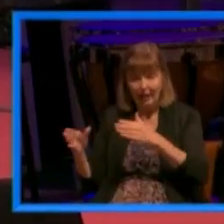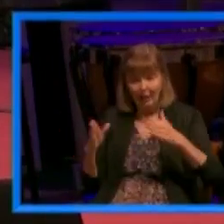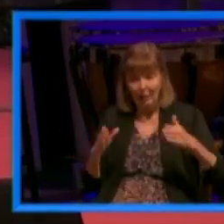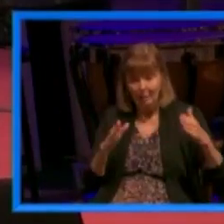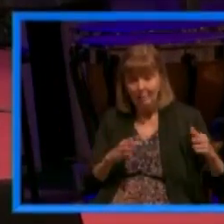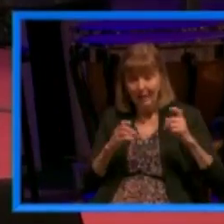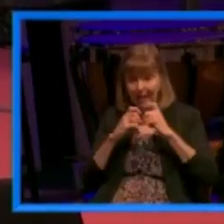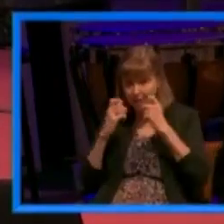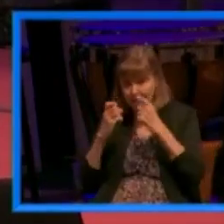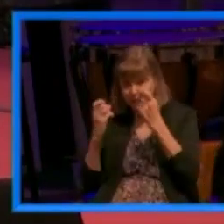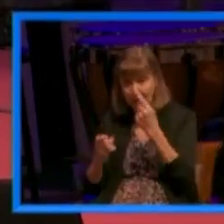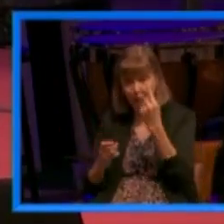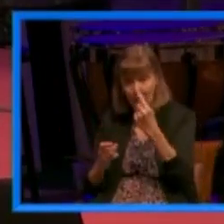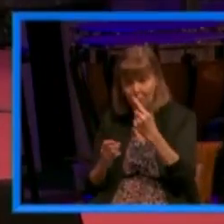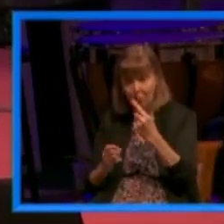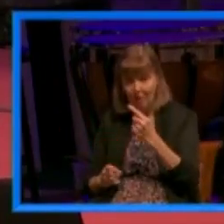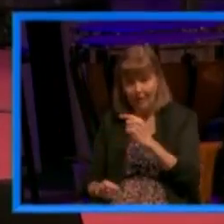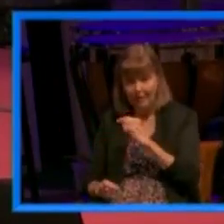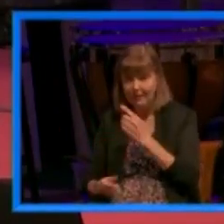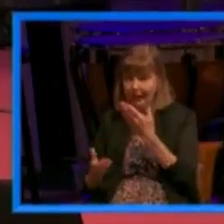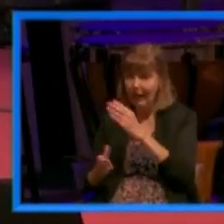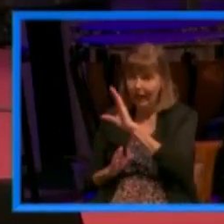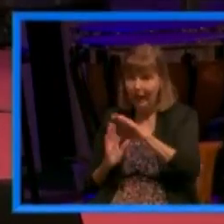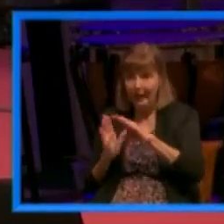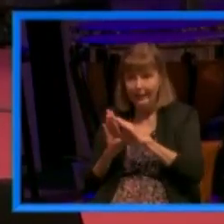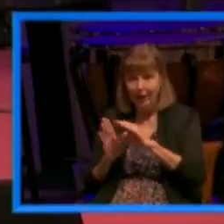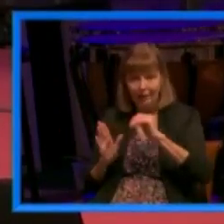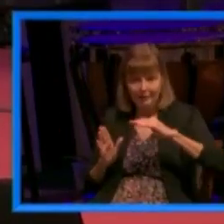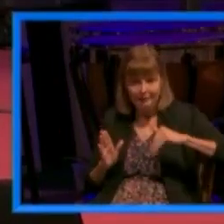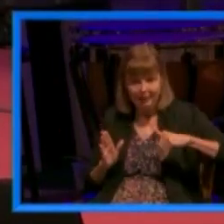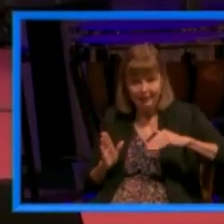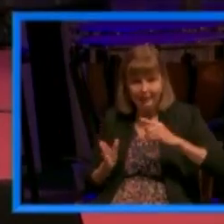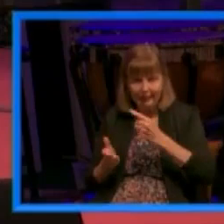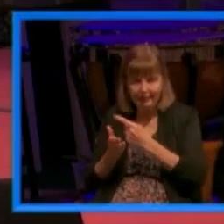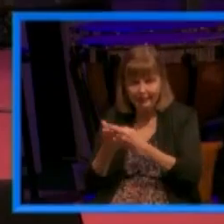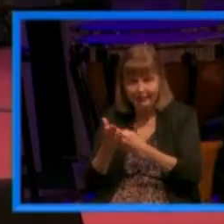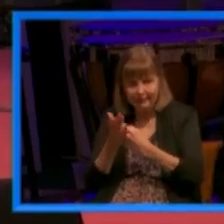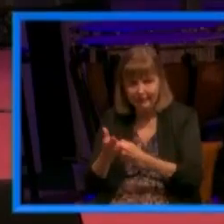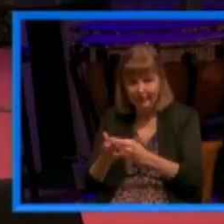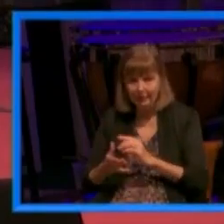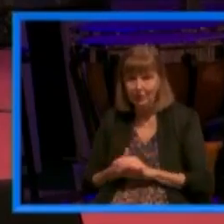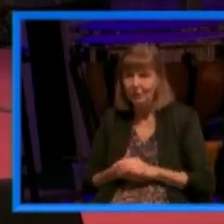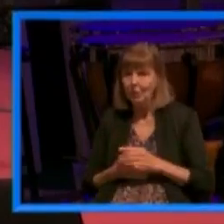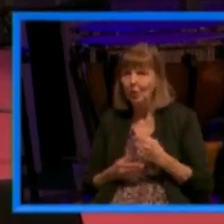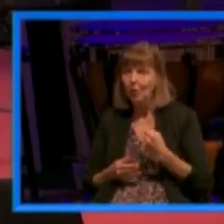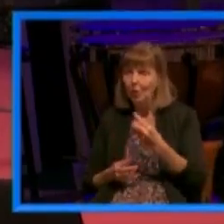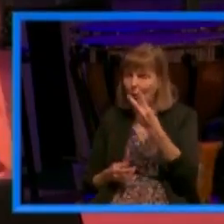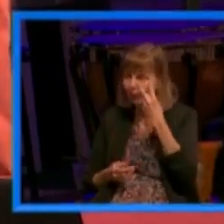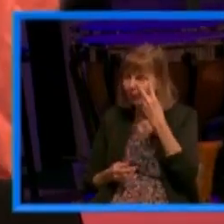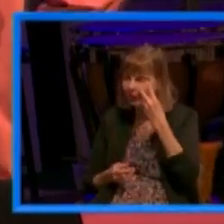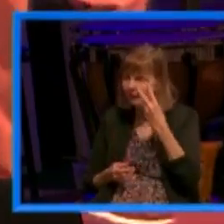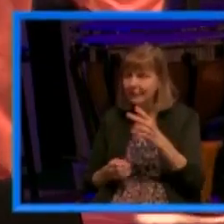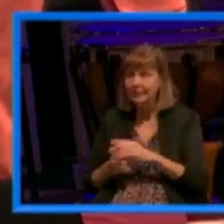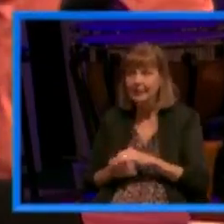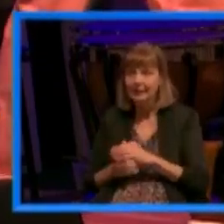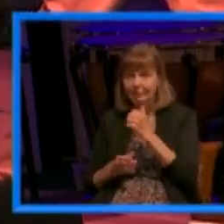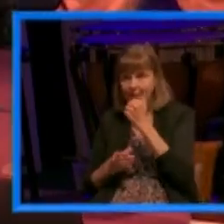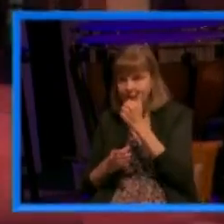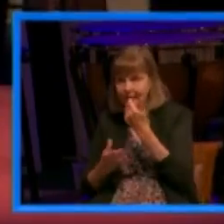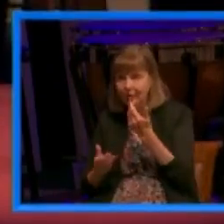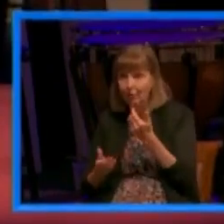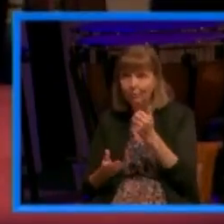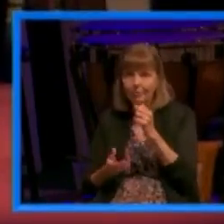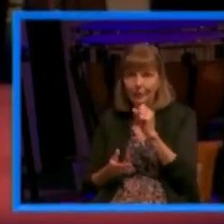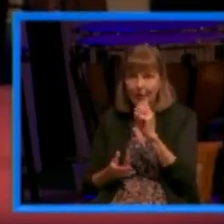not seen. We've seen Hagar get used. We've seen Sarah be abusive and scheming and sly. We've seen Abraham be a wet noodle,